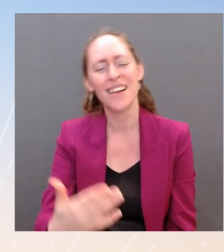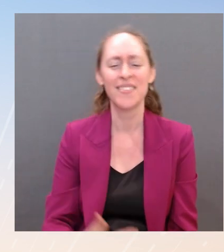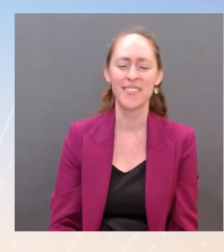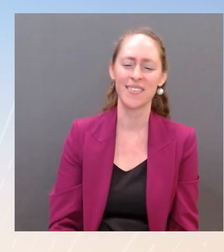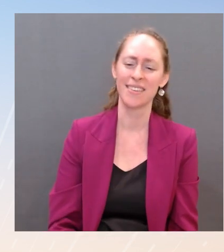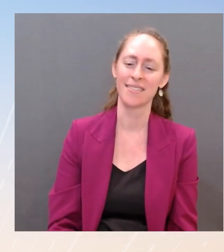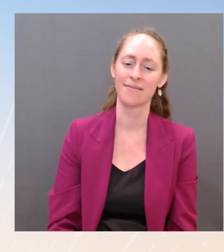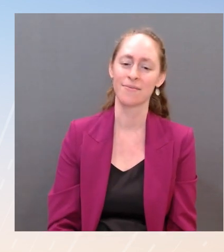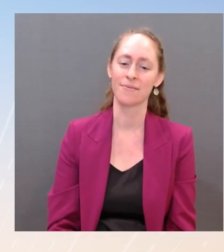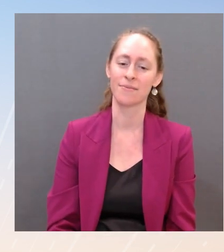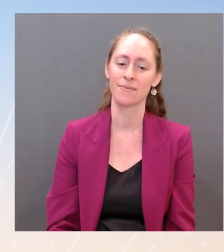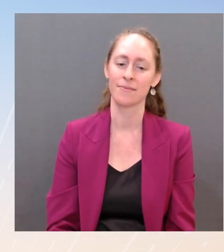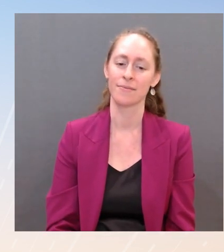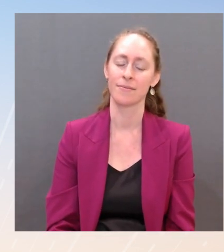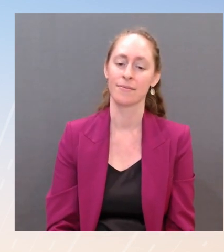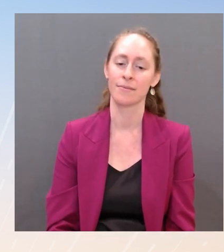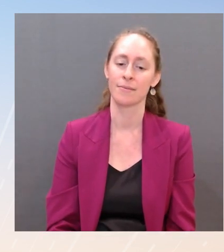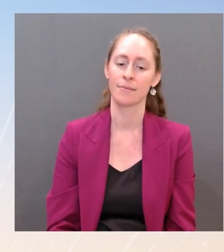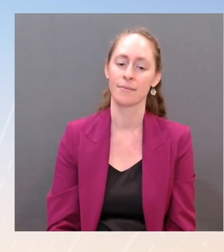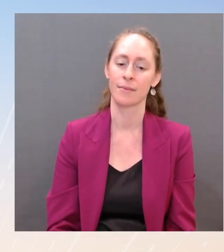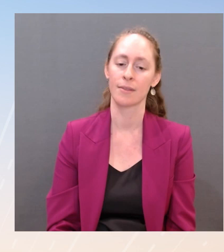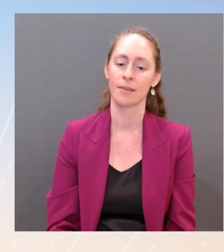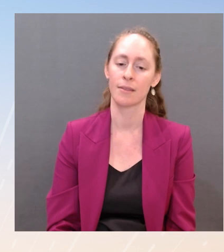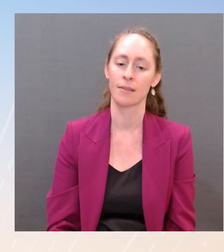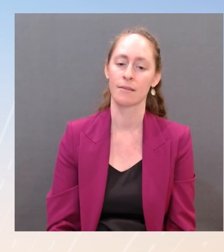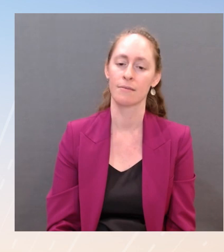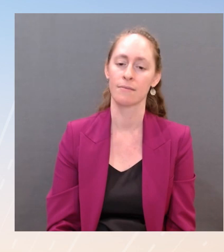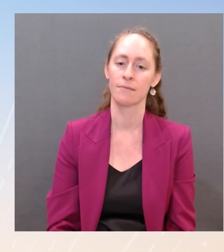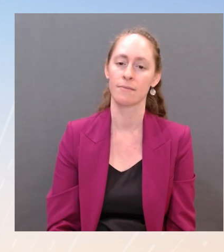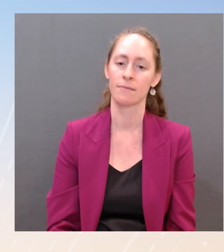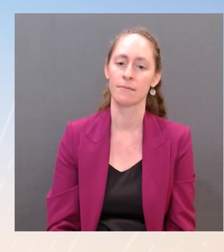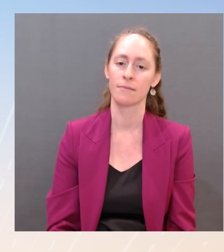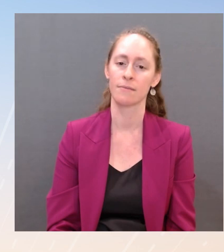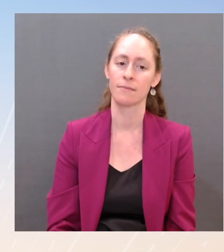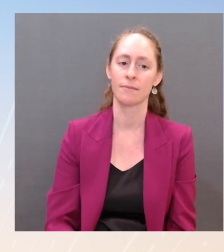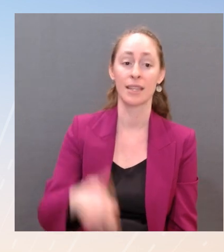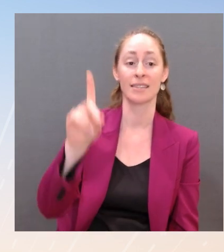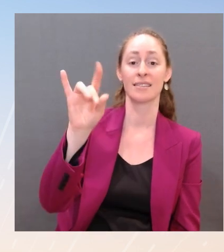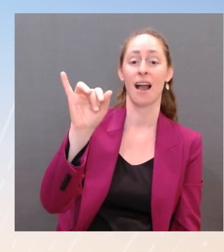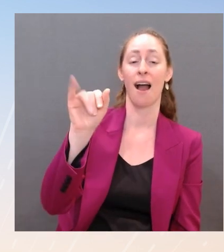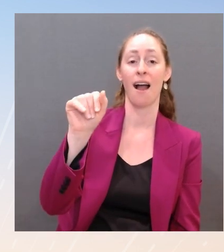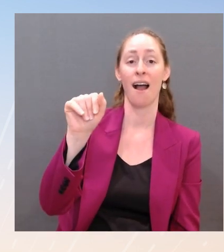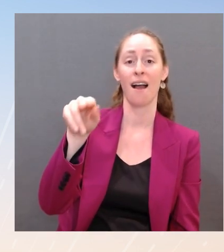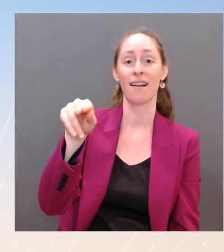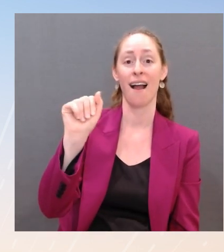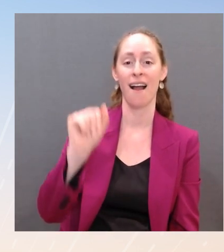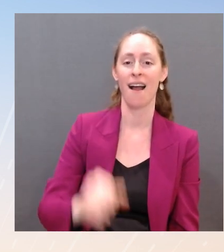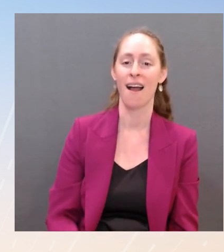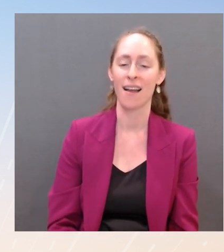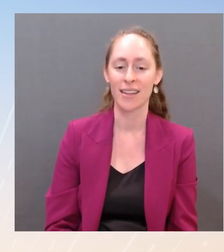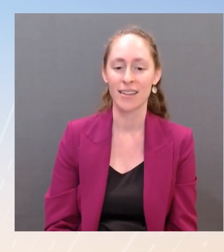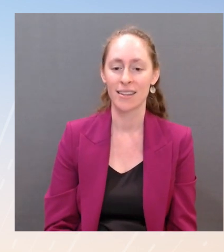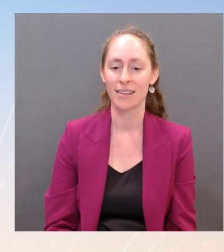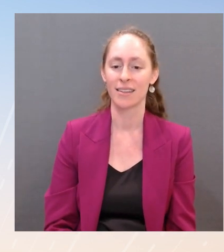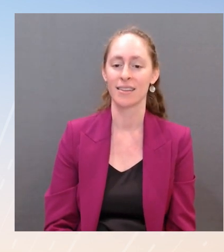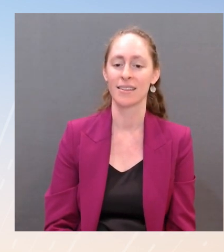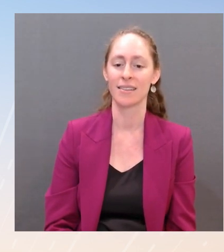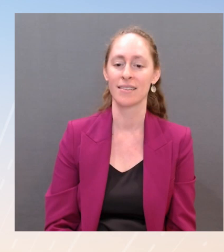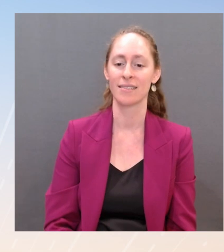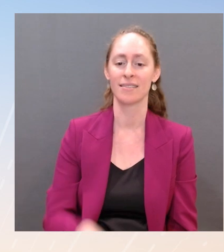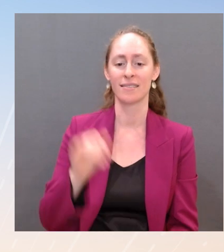Okay, and Diana, what can you tell us about the work that you and your group has planned this